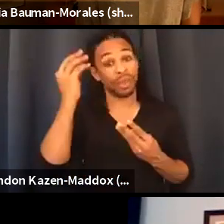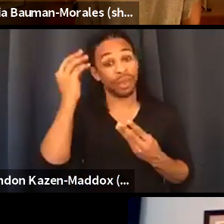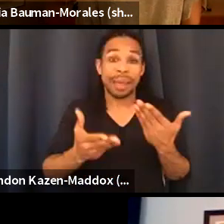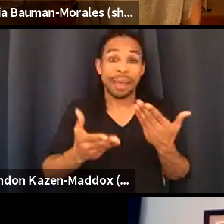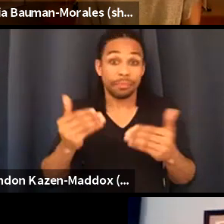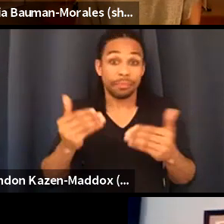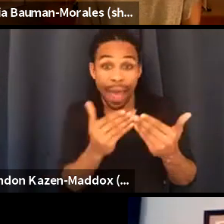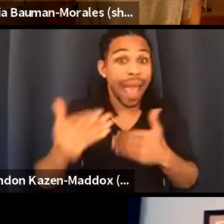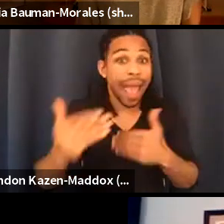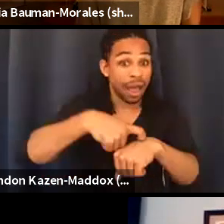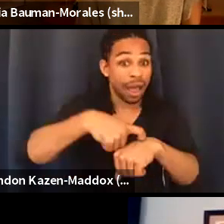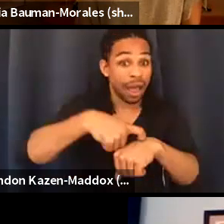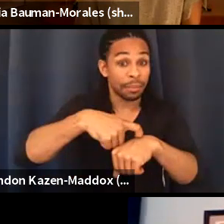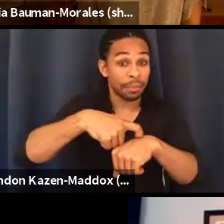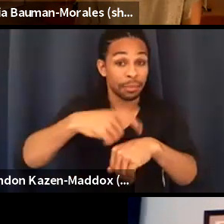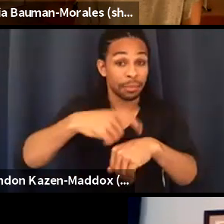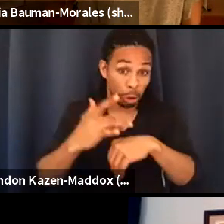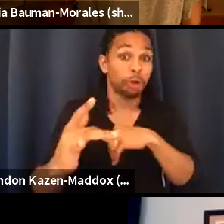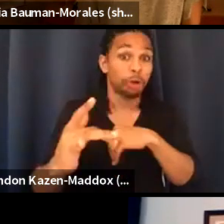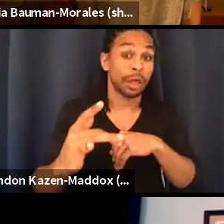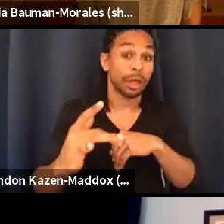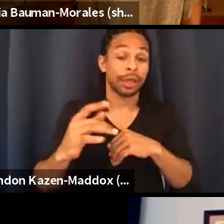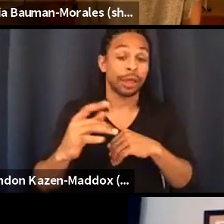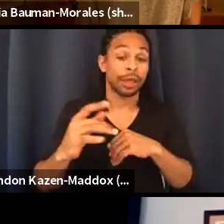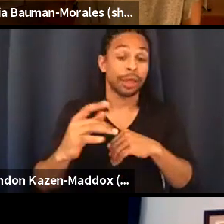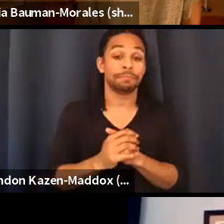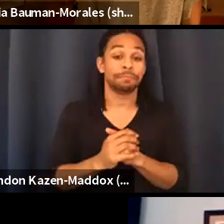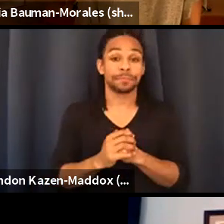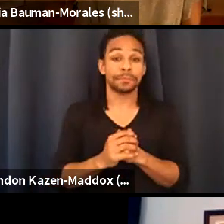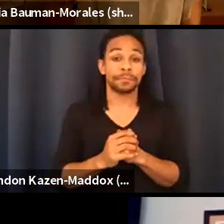And I know for me, that's been an area of growth.